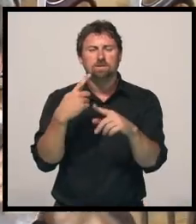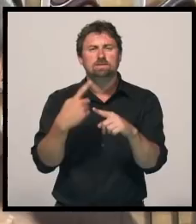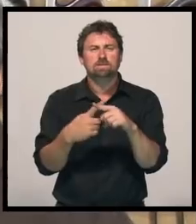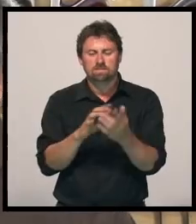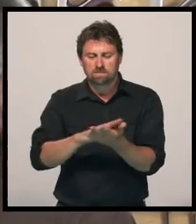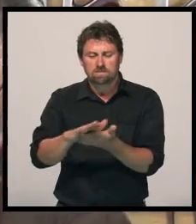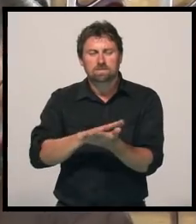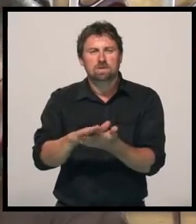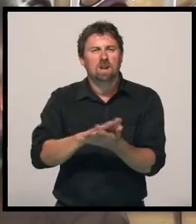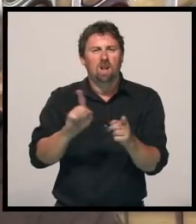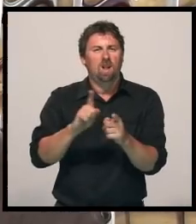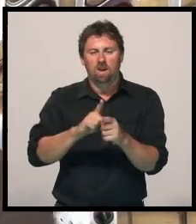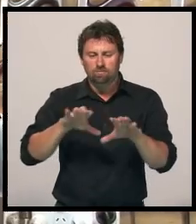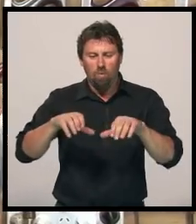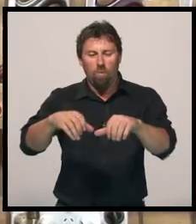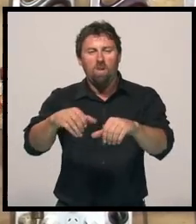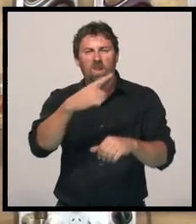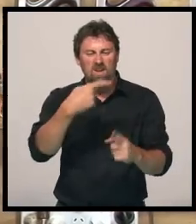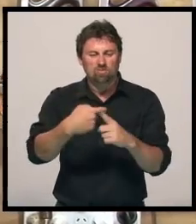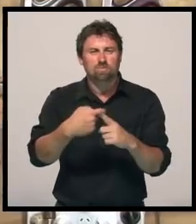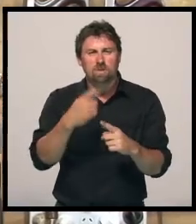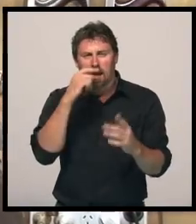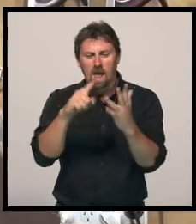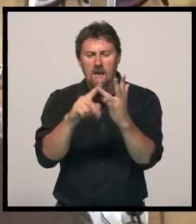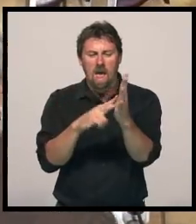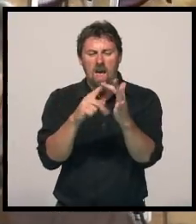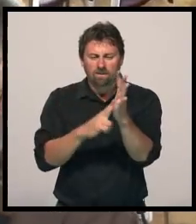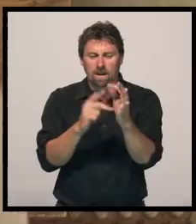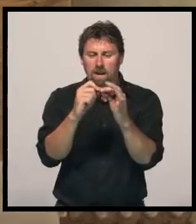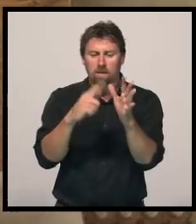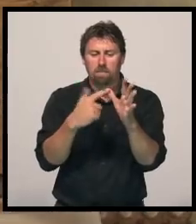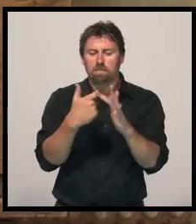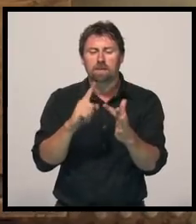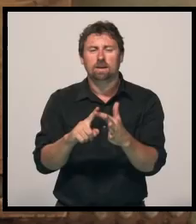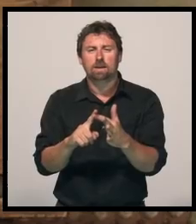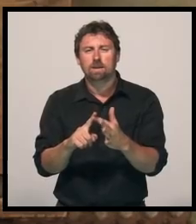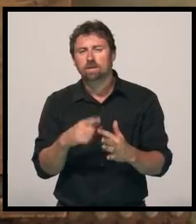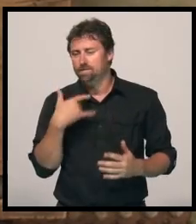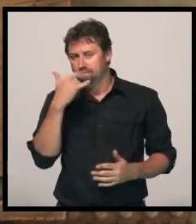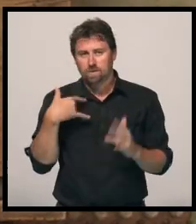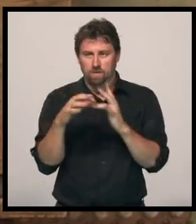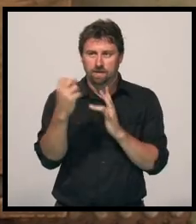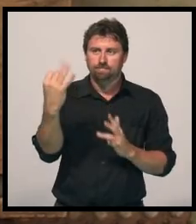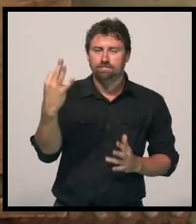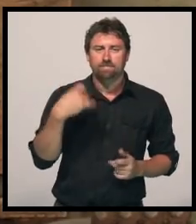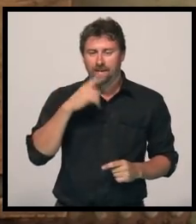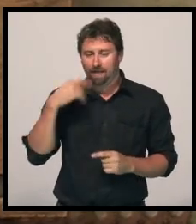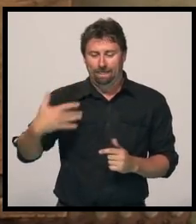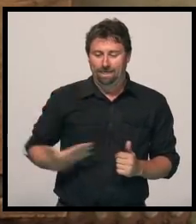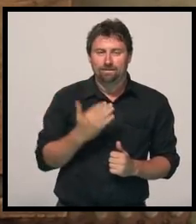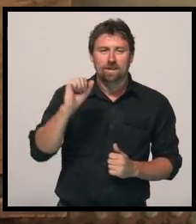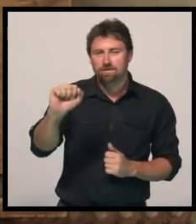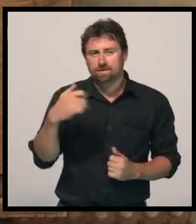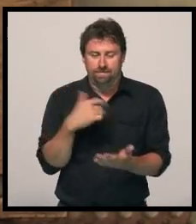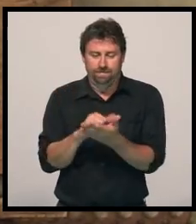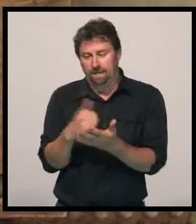lunch wrap with the wax surface up front. You can use oven bake which is really good, but my wife doesn't have it so I couldn't nick it. This is the only stuff I